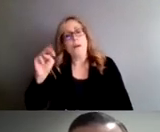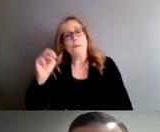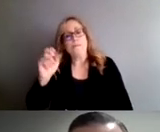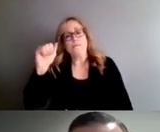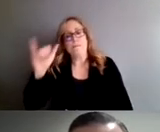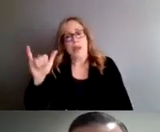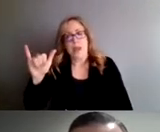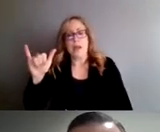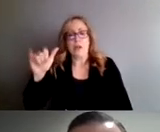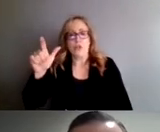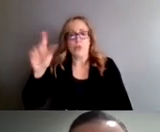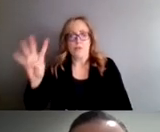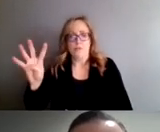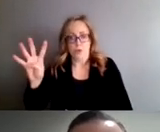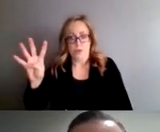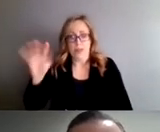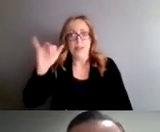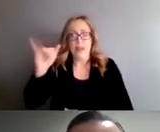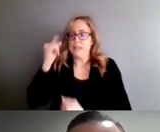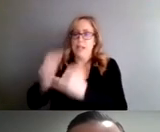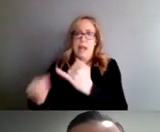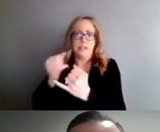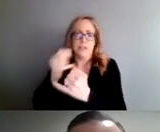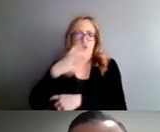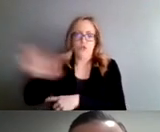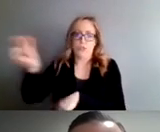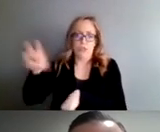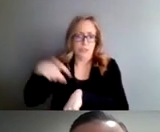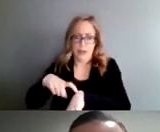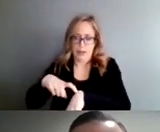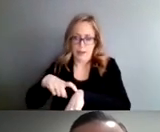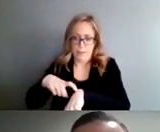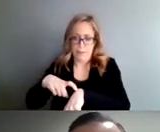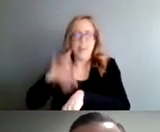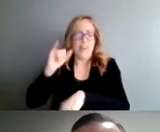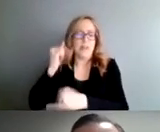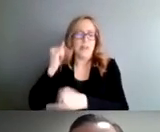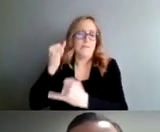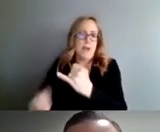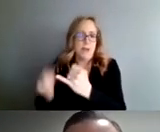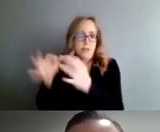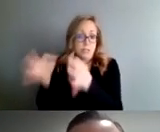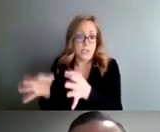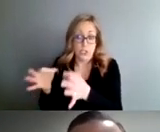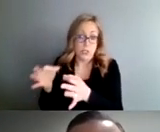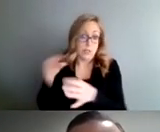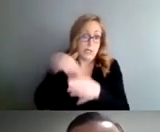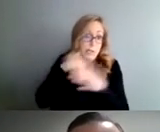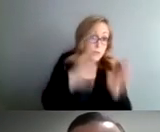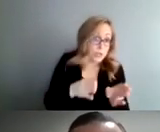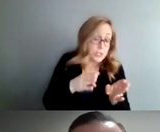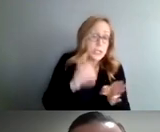24th, that'll be the last transition point, K to 5. You'll make your final decision, whether that's staying in person or shifting